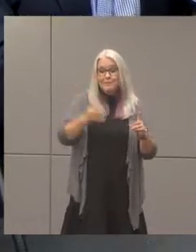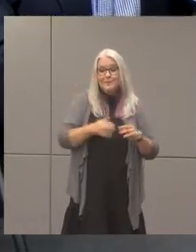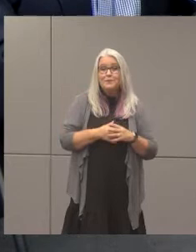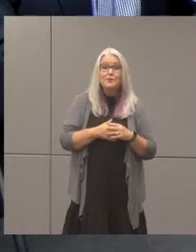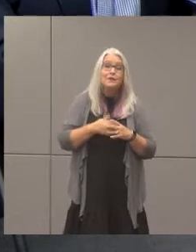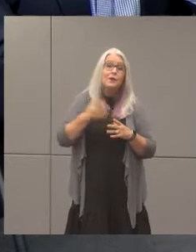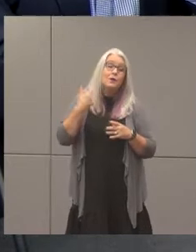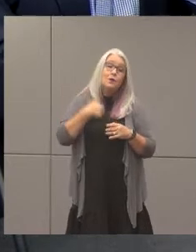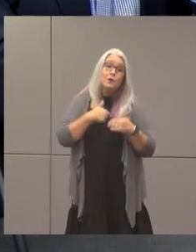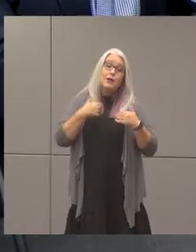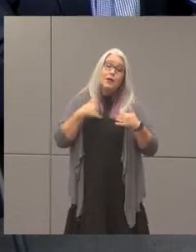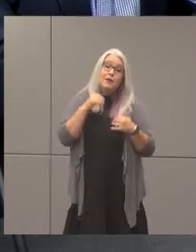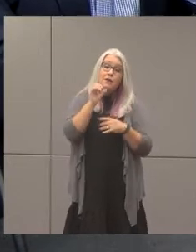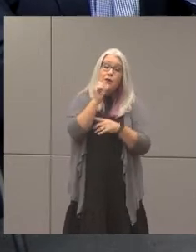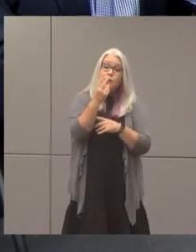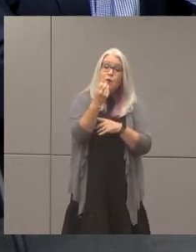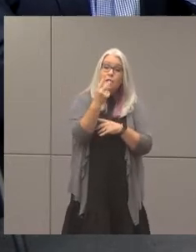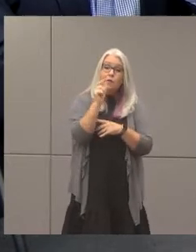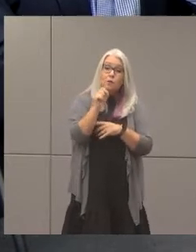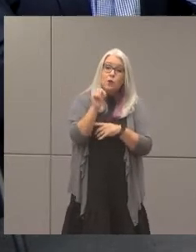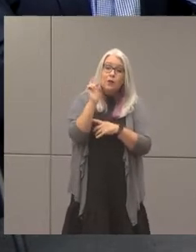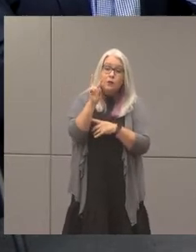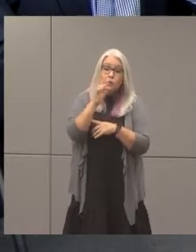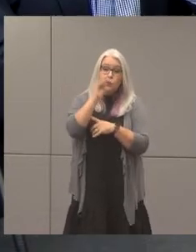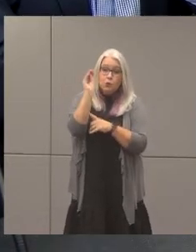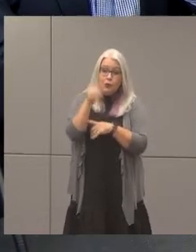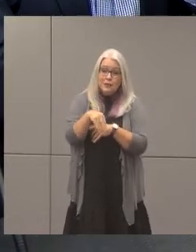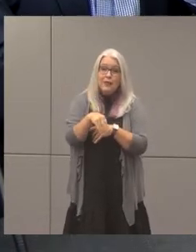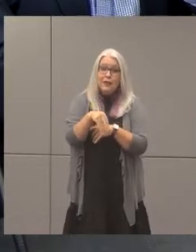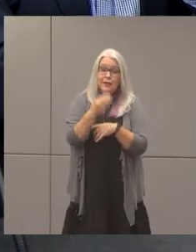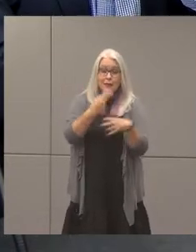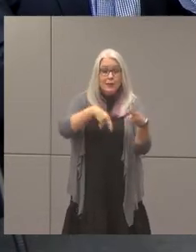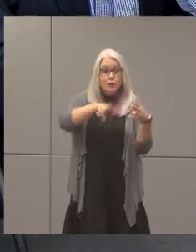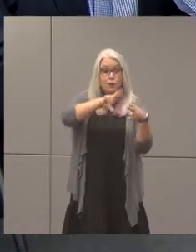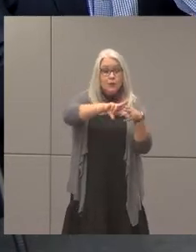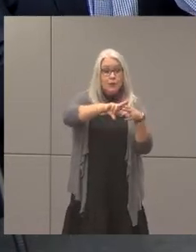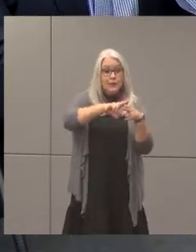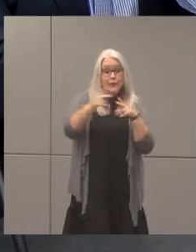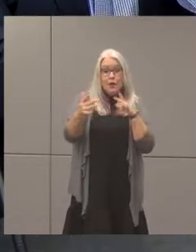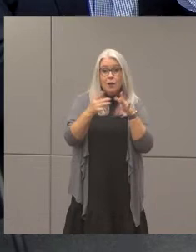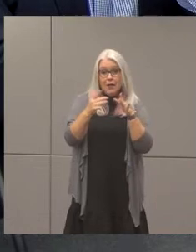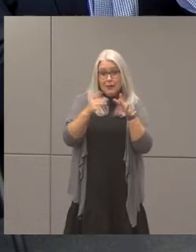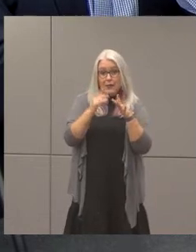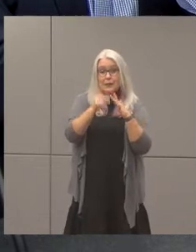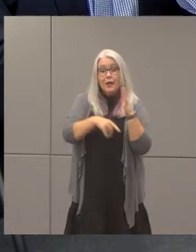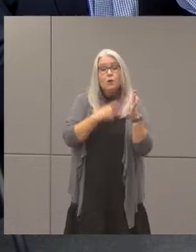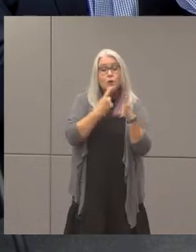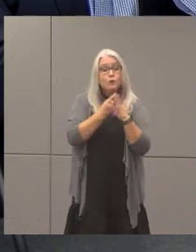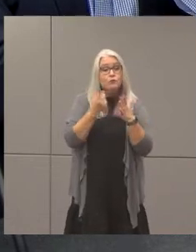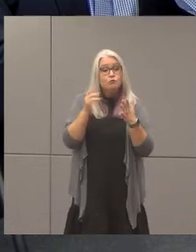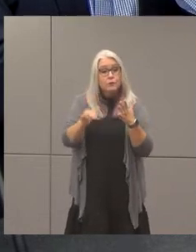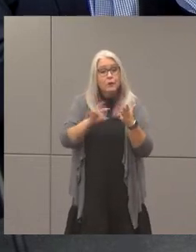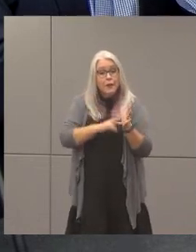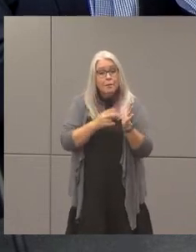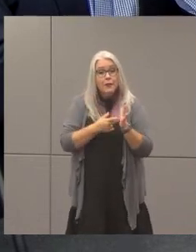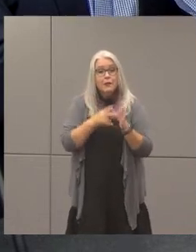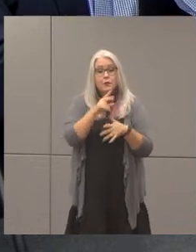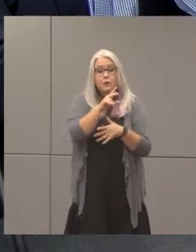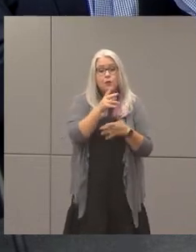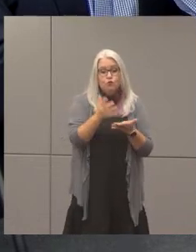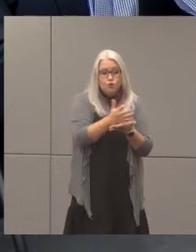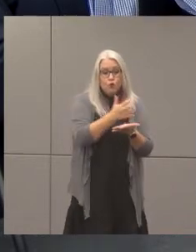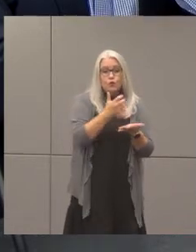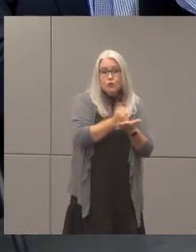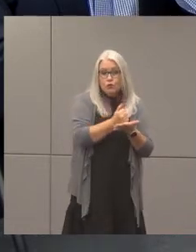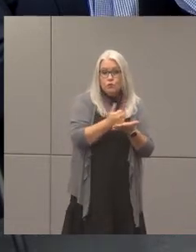We are at 12.2% in an increase in our contact hours, which we know is our tuition revenue in